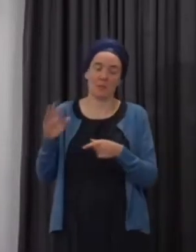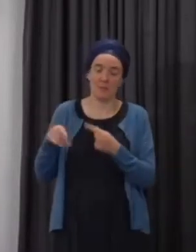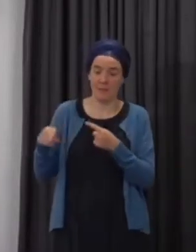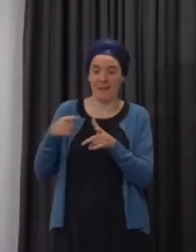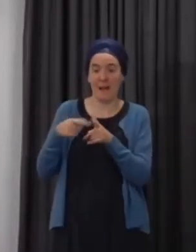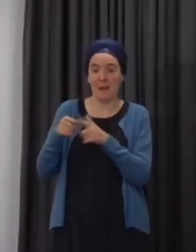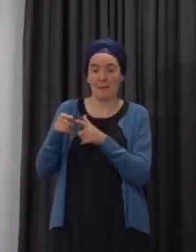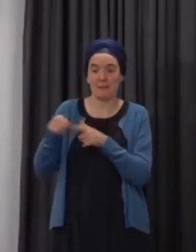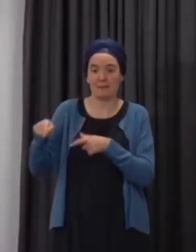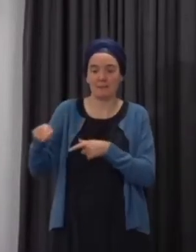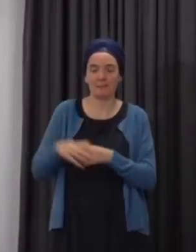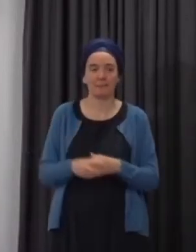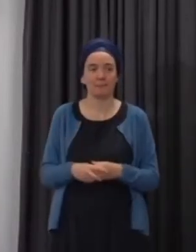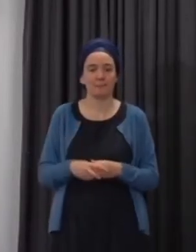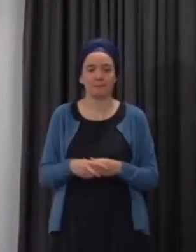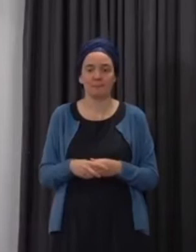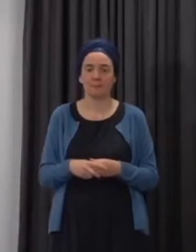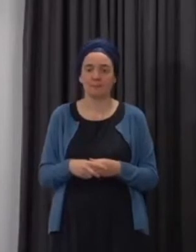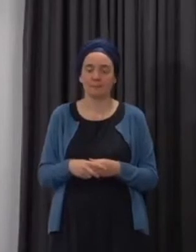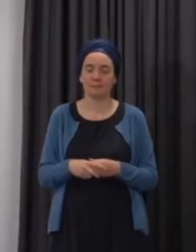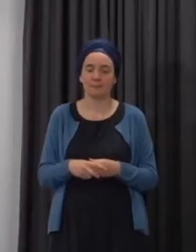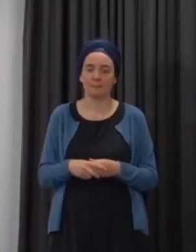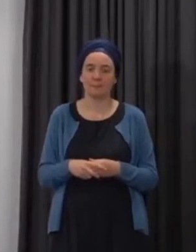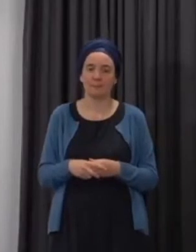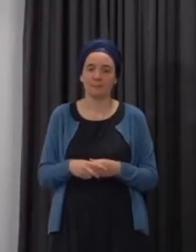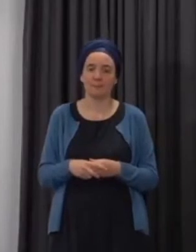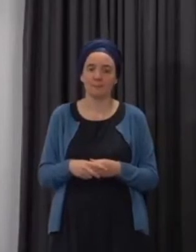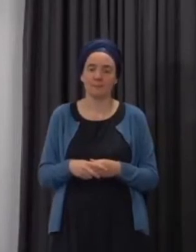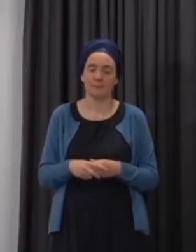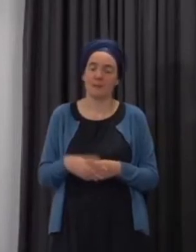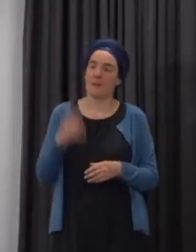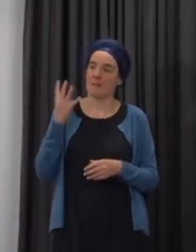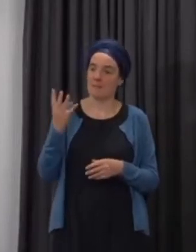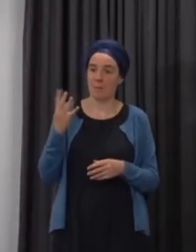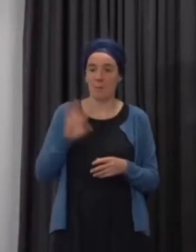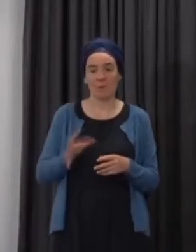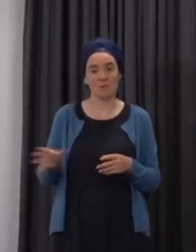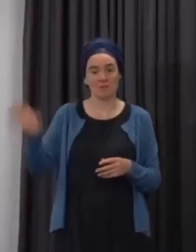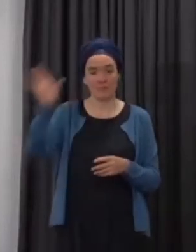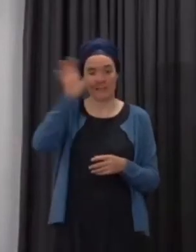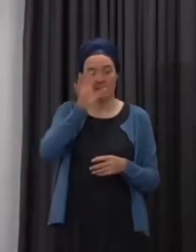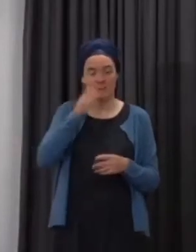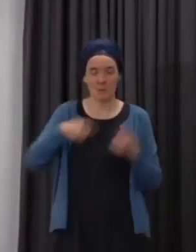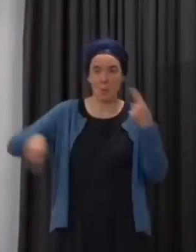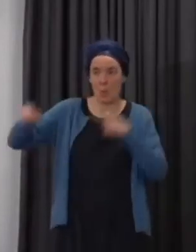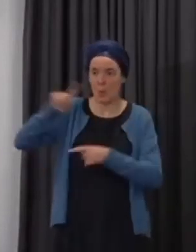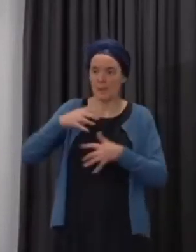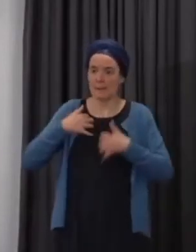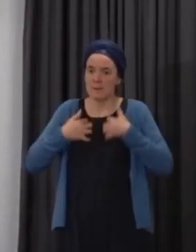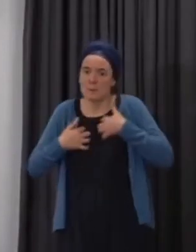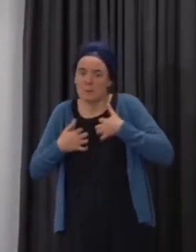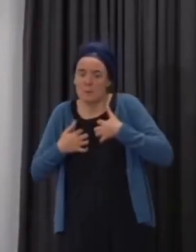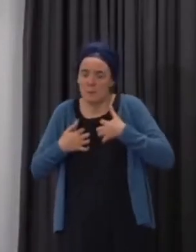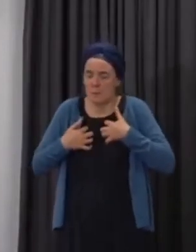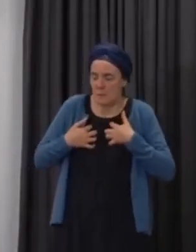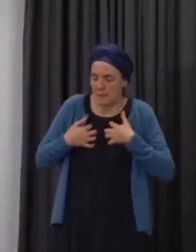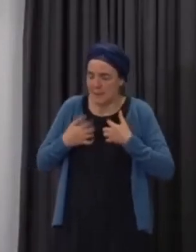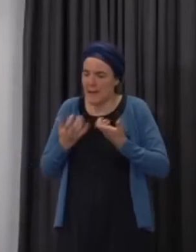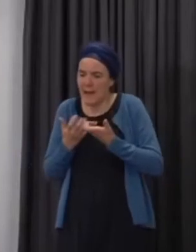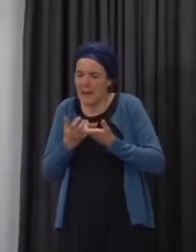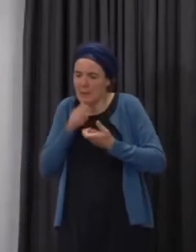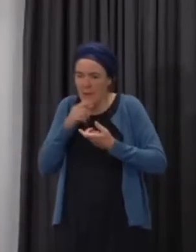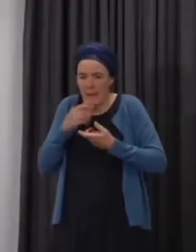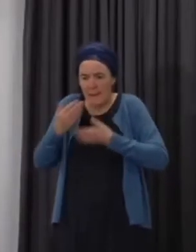where, unlike others, this is an area where the four nations of the UK are definitely interested in what this looks like.